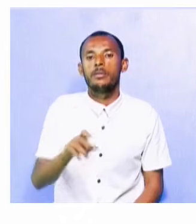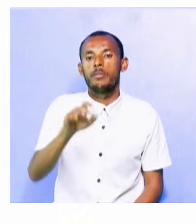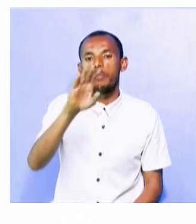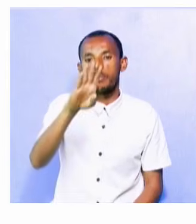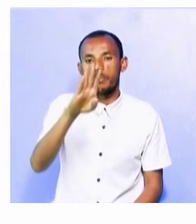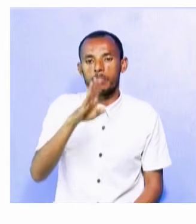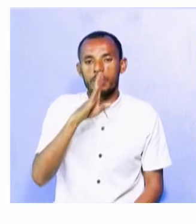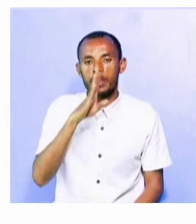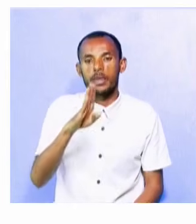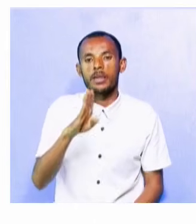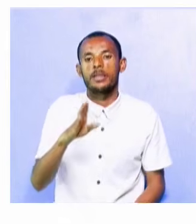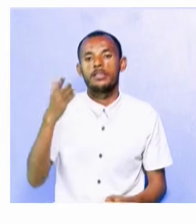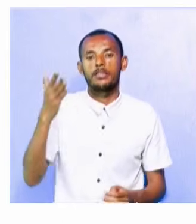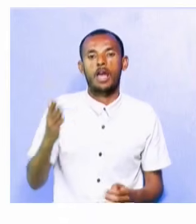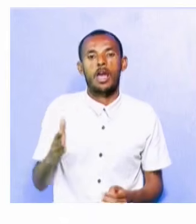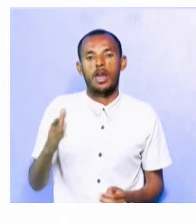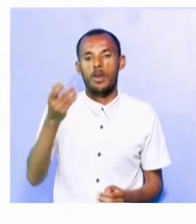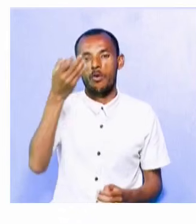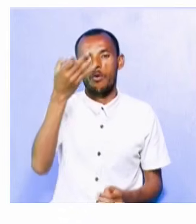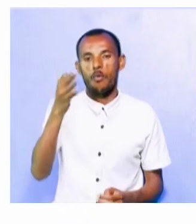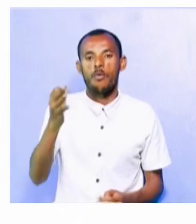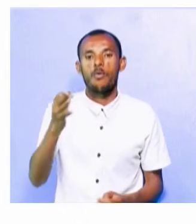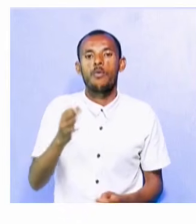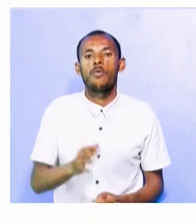the side of